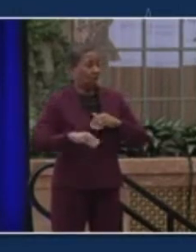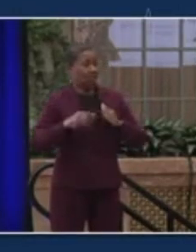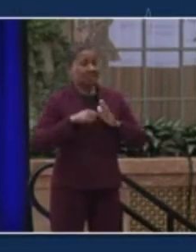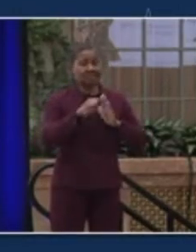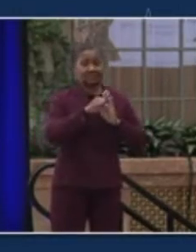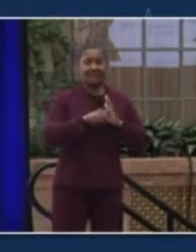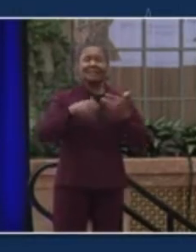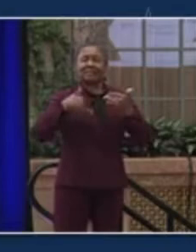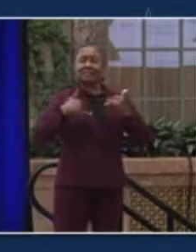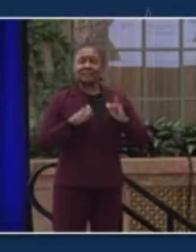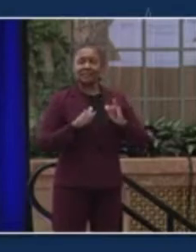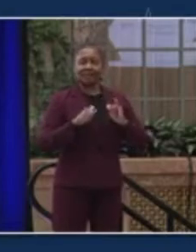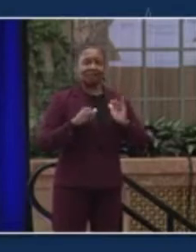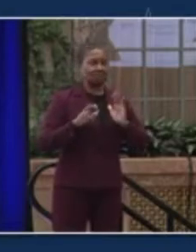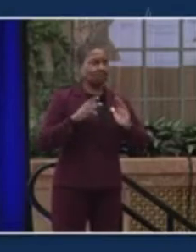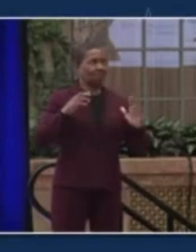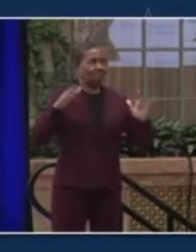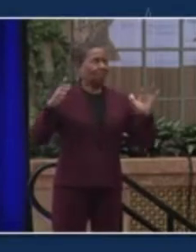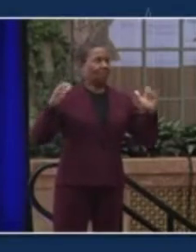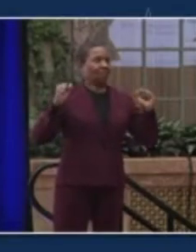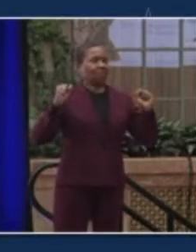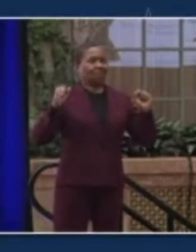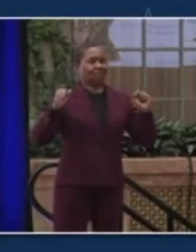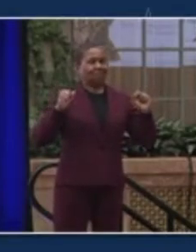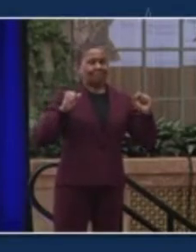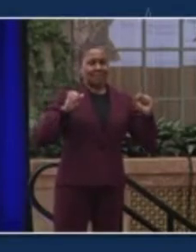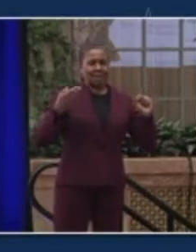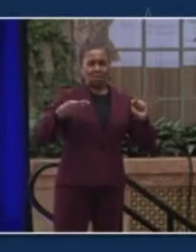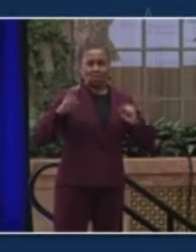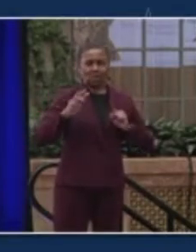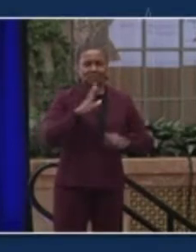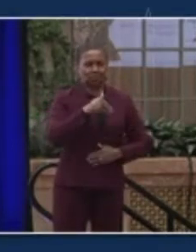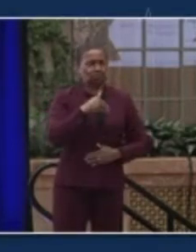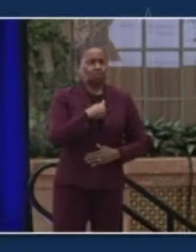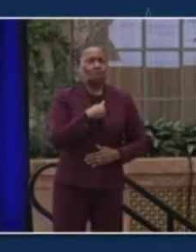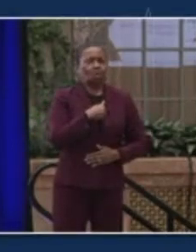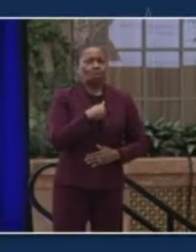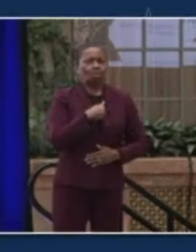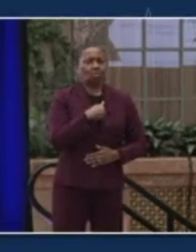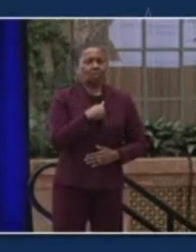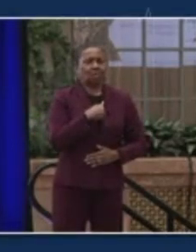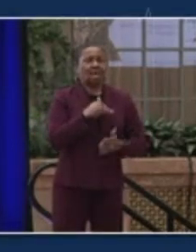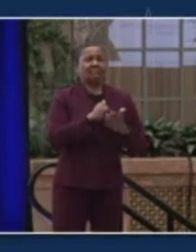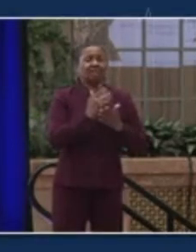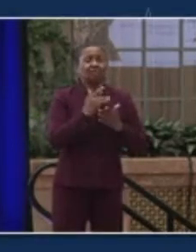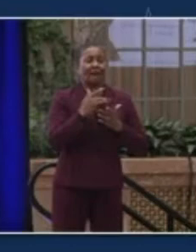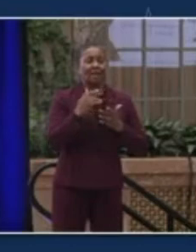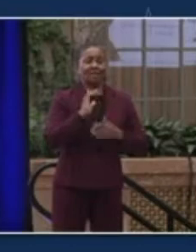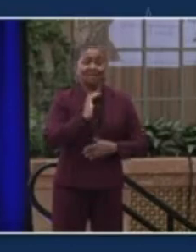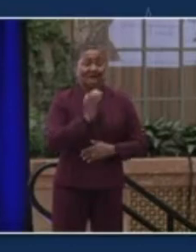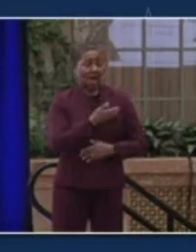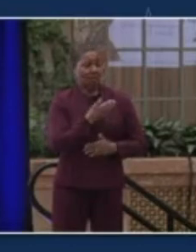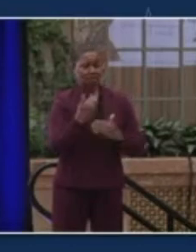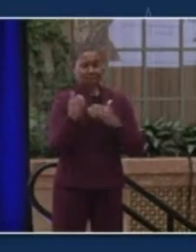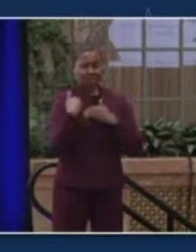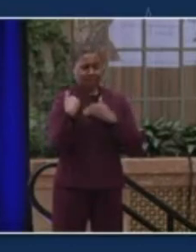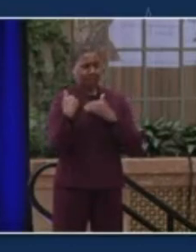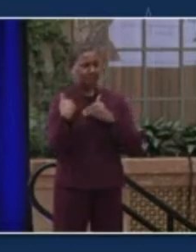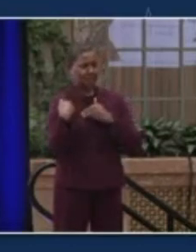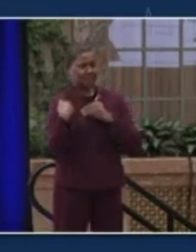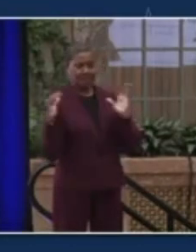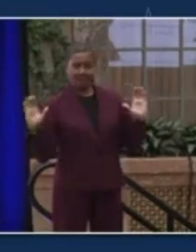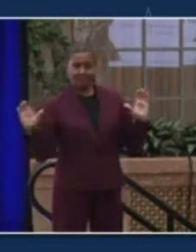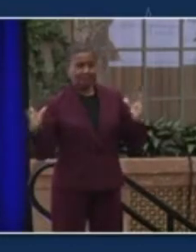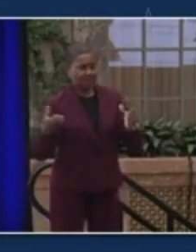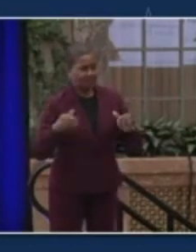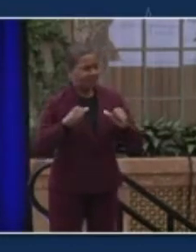state still reverberate with Harold Washington's soul. That's why it's our responsibility collectively